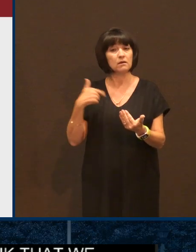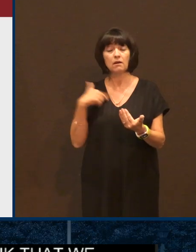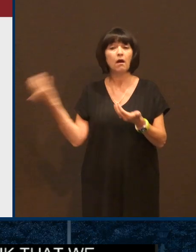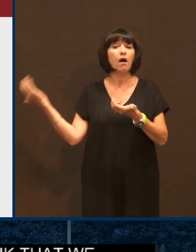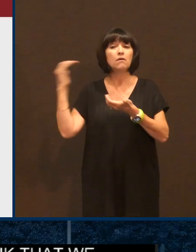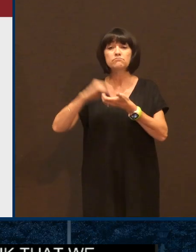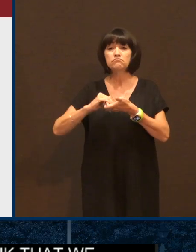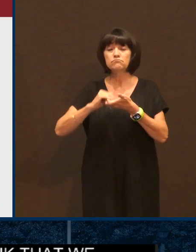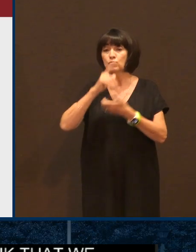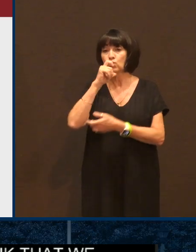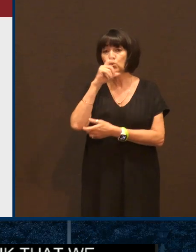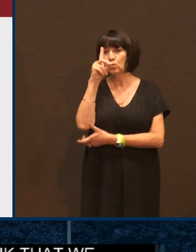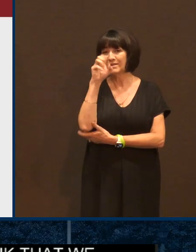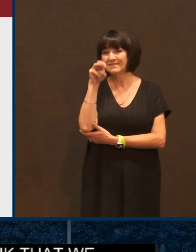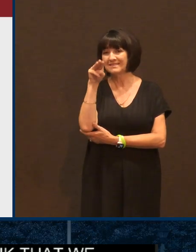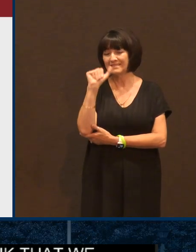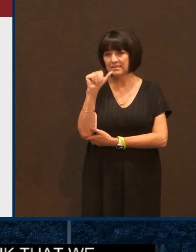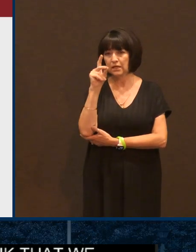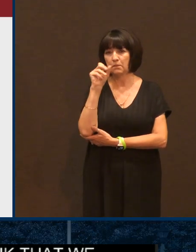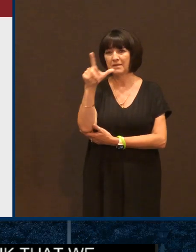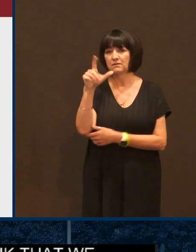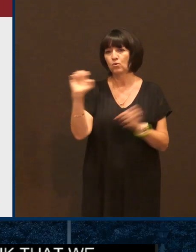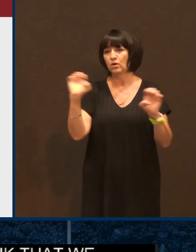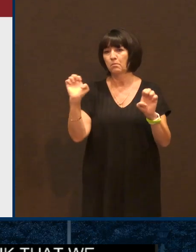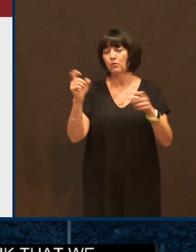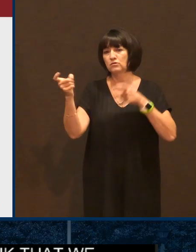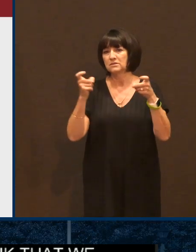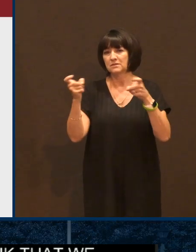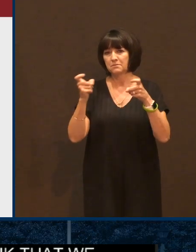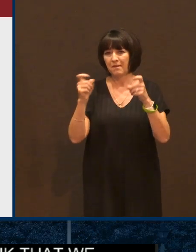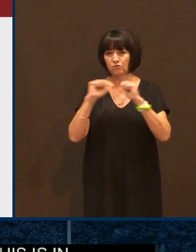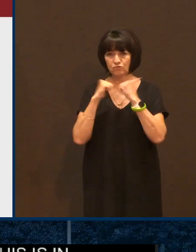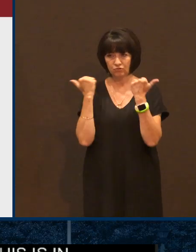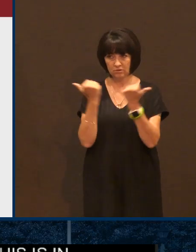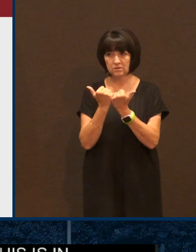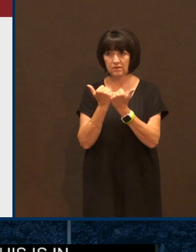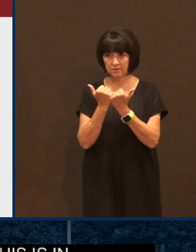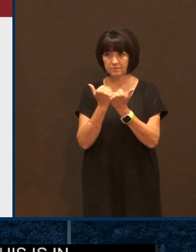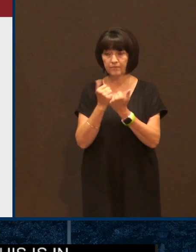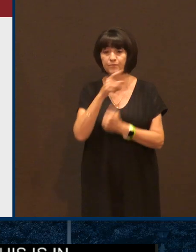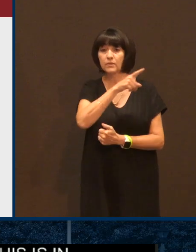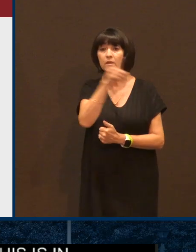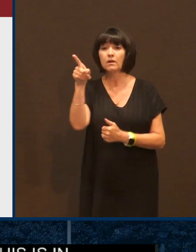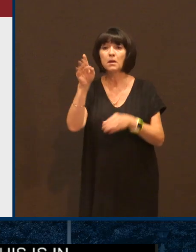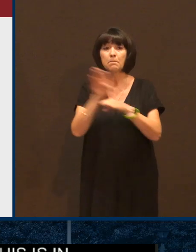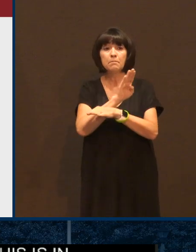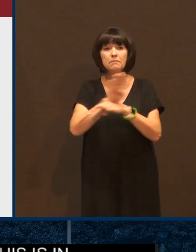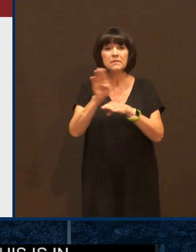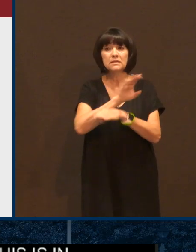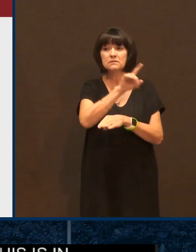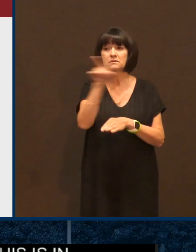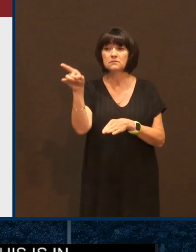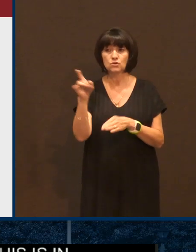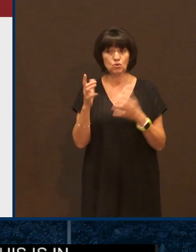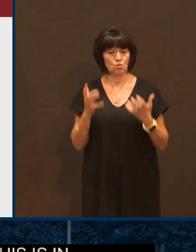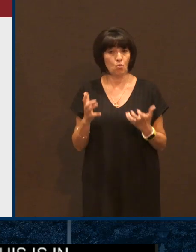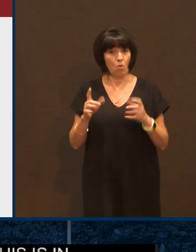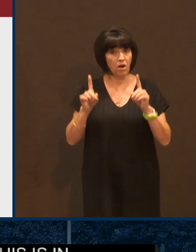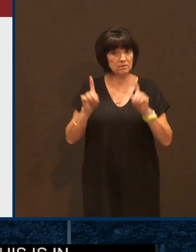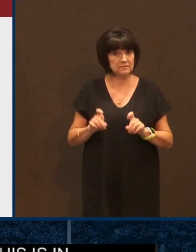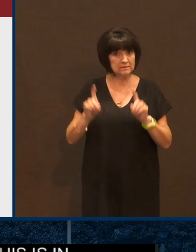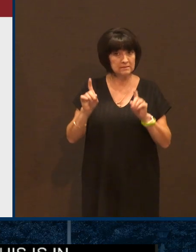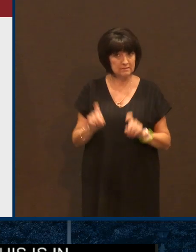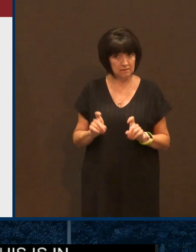DEMA has developed a survey tool so that businesses who are interested in testing options